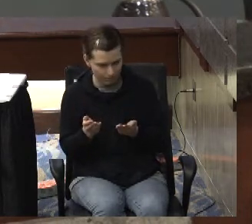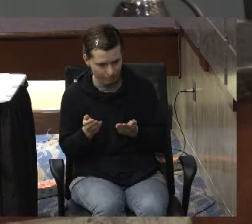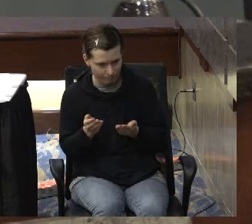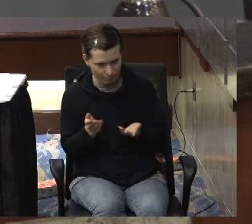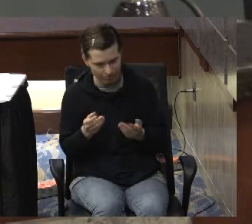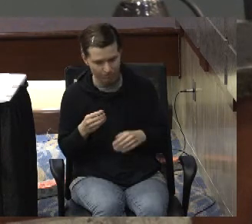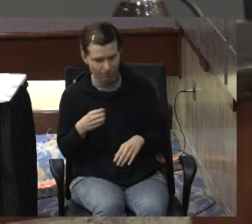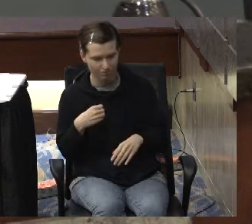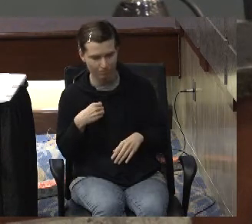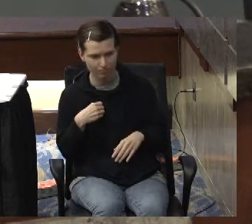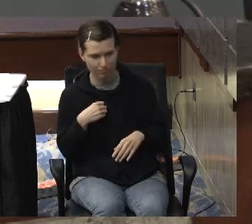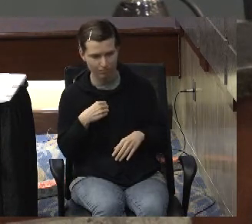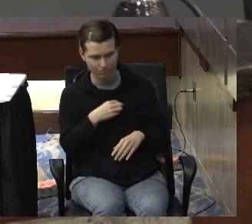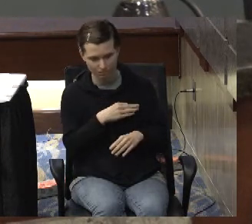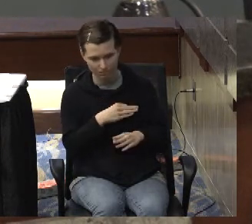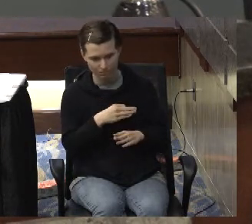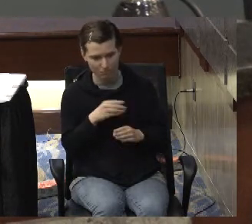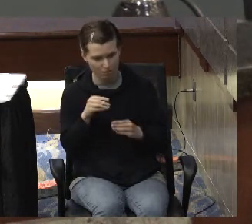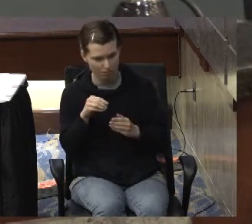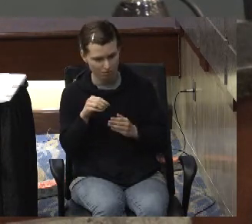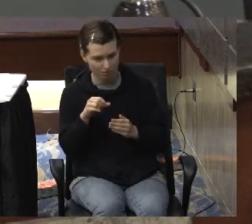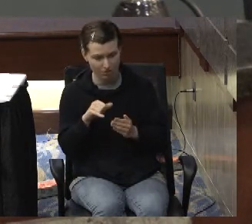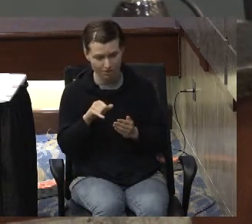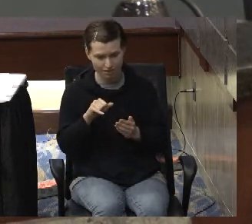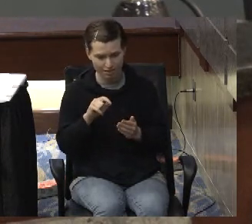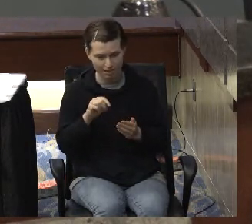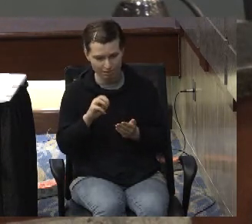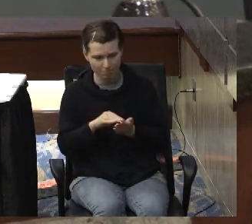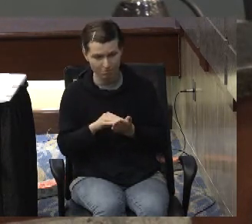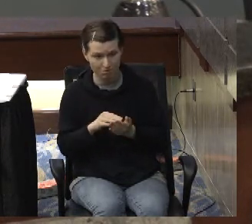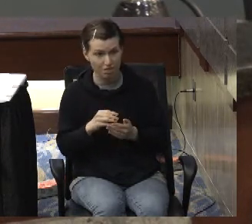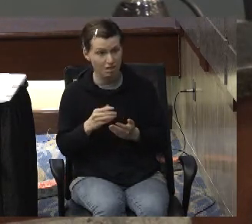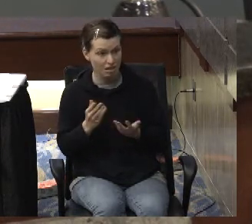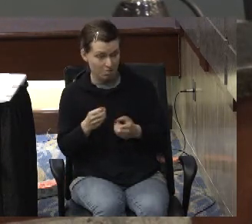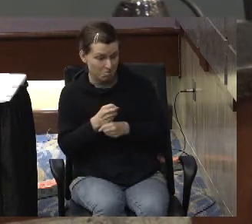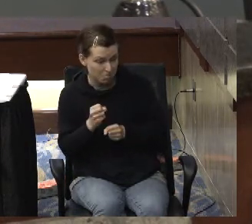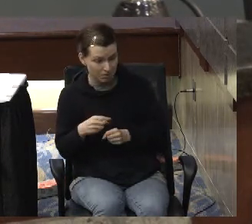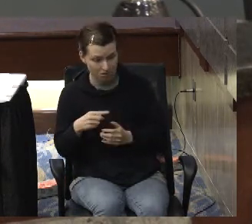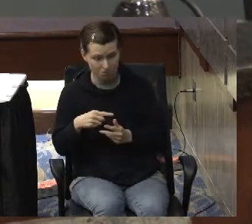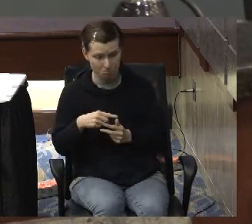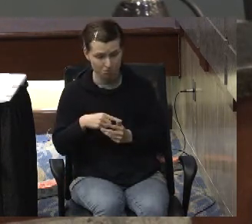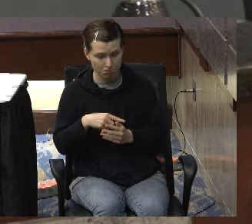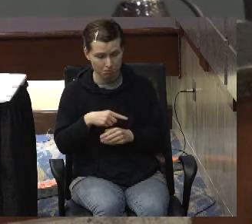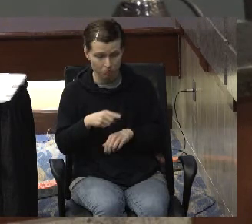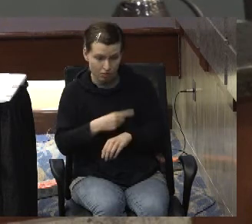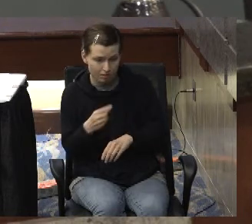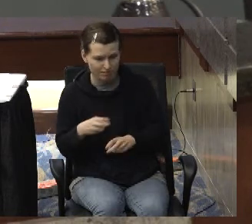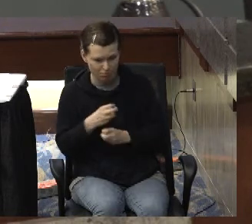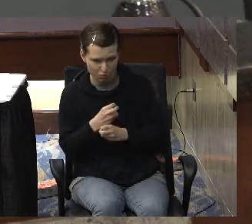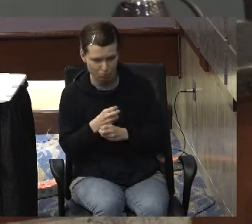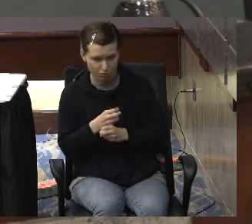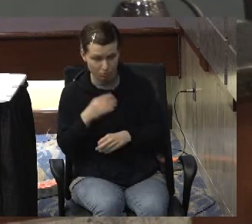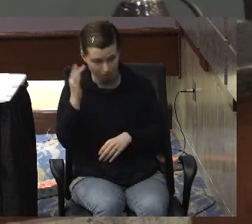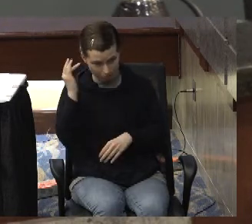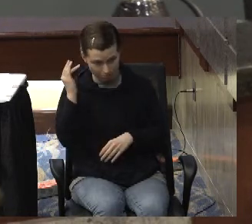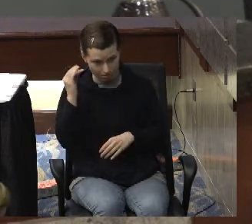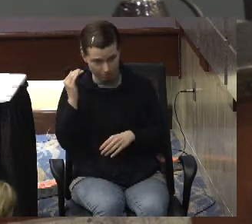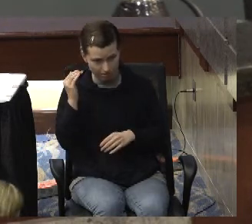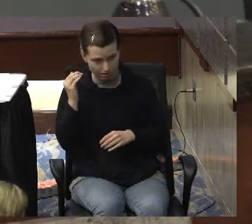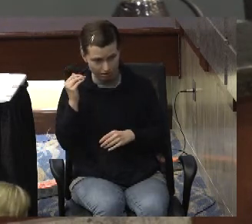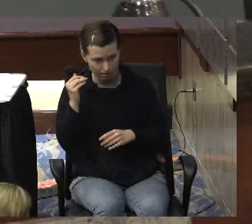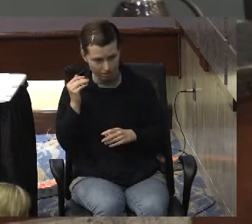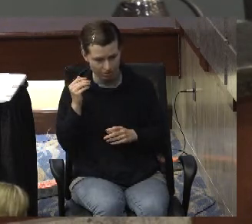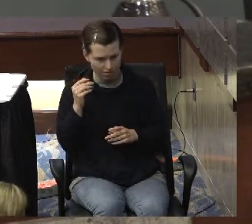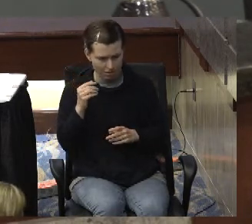item that might create some challenges to operations, it's because we don't often or always